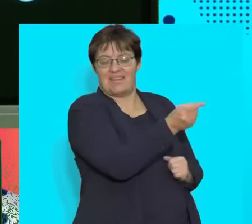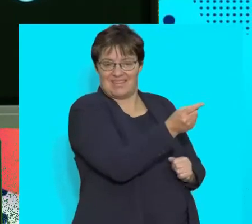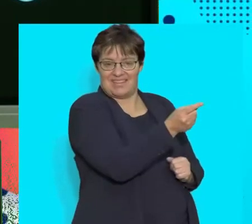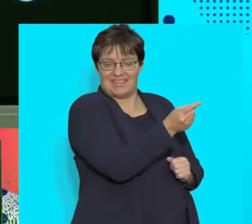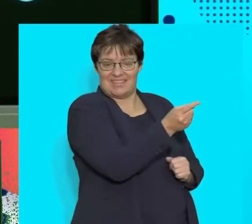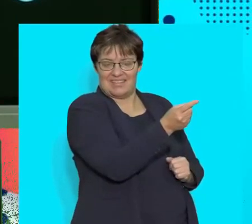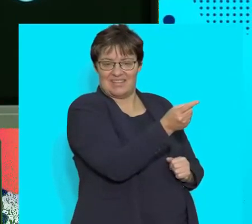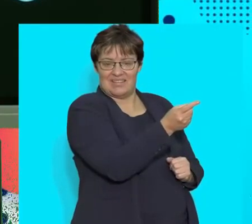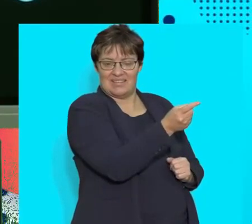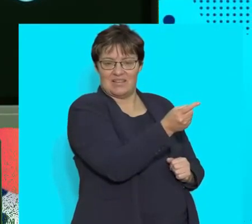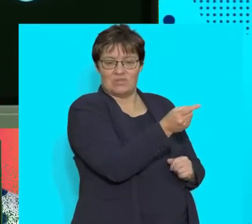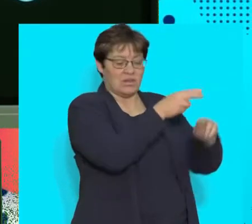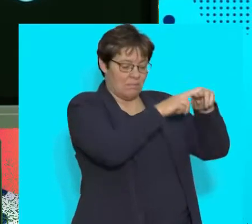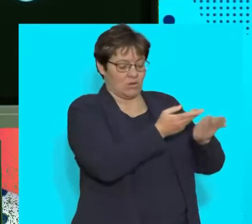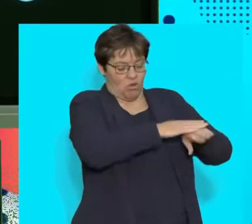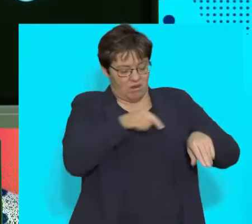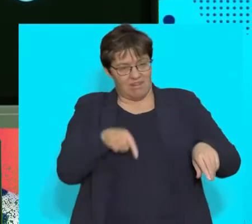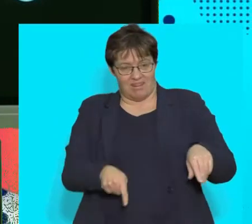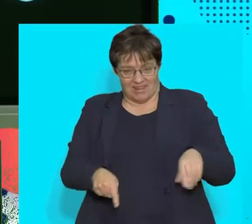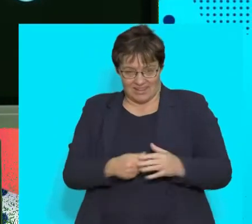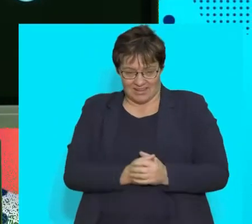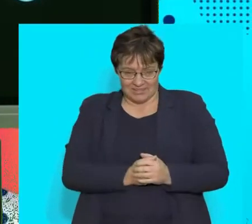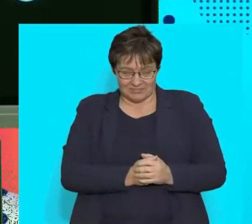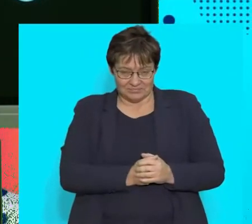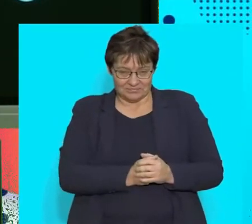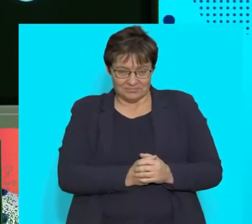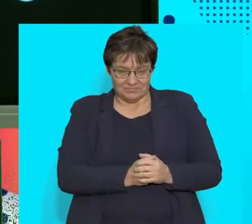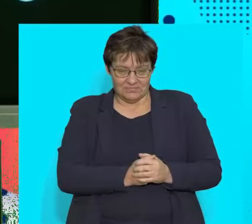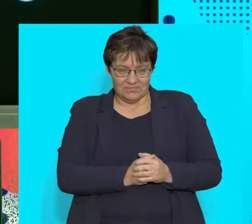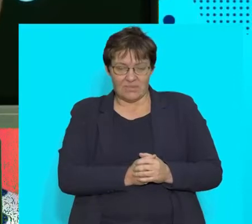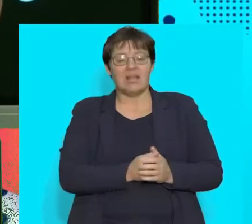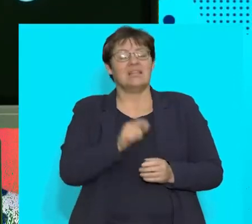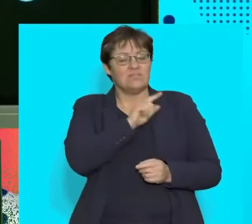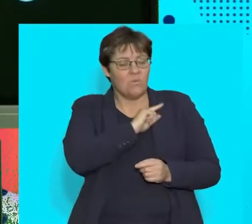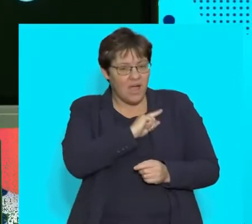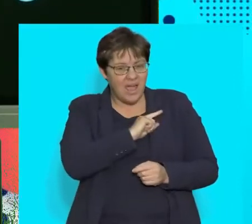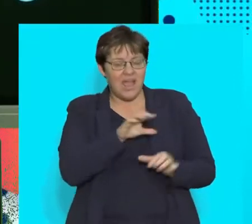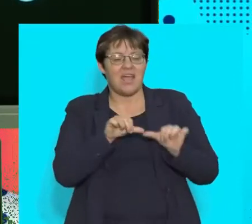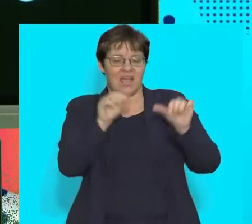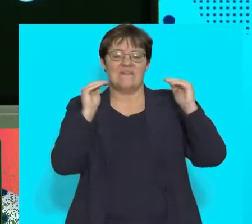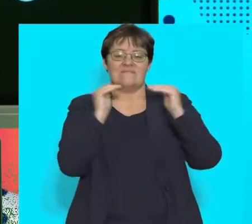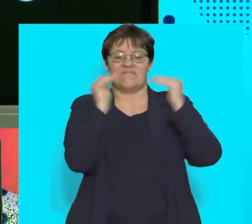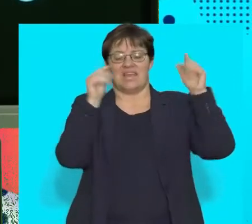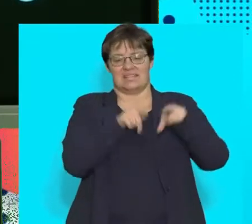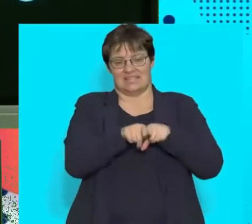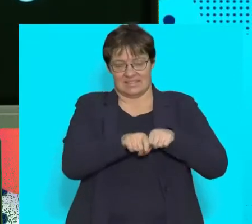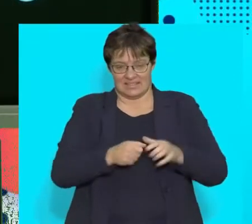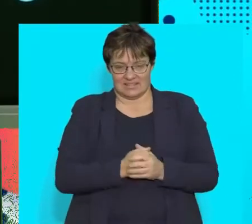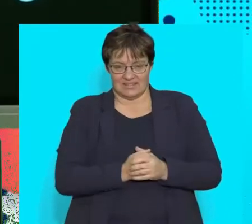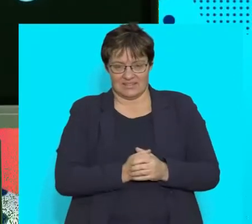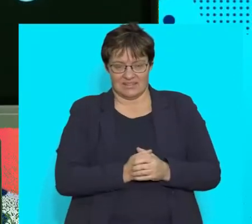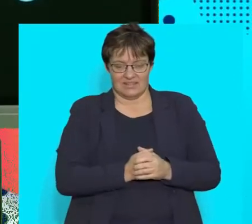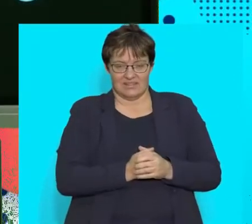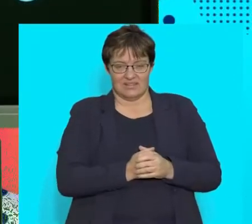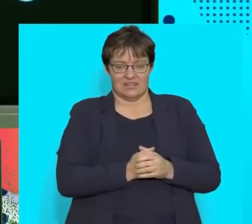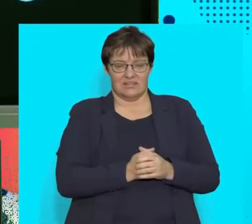variables are constant. They are the control variables. That's what makes it a fair test in an